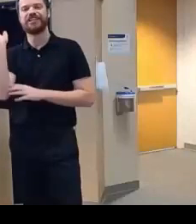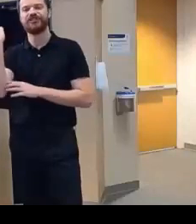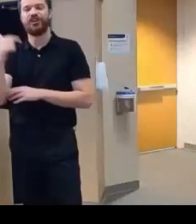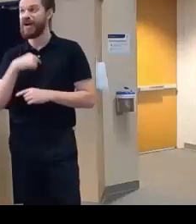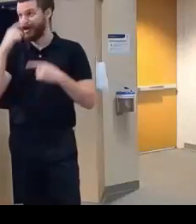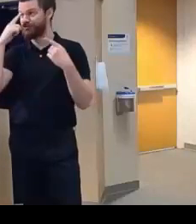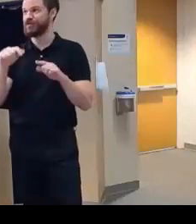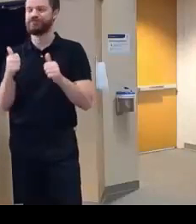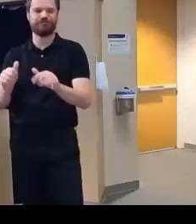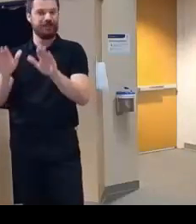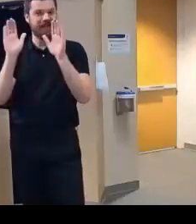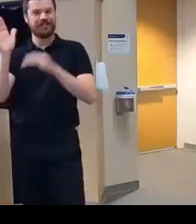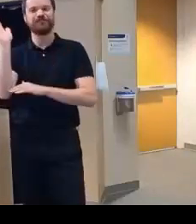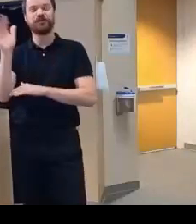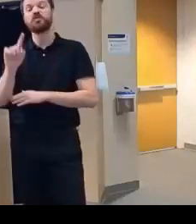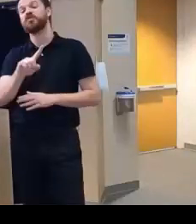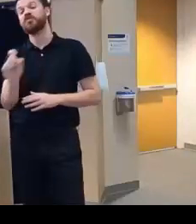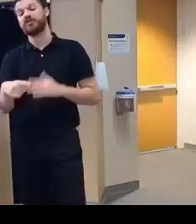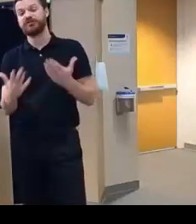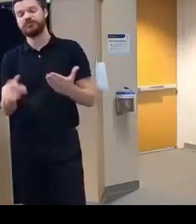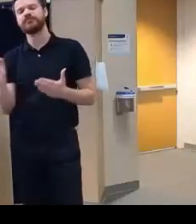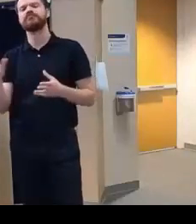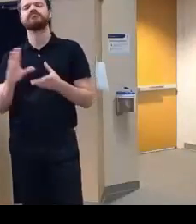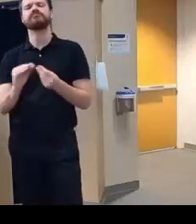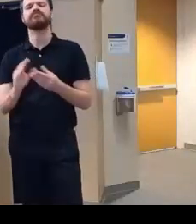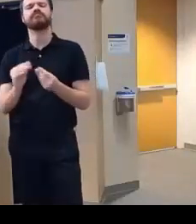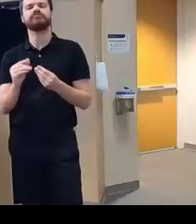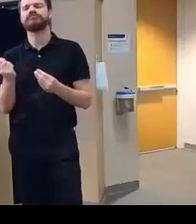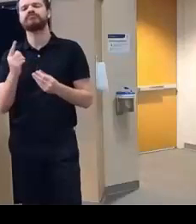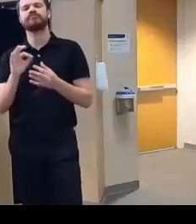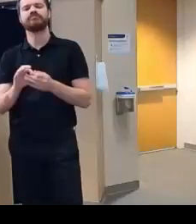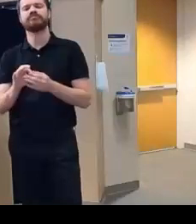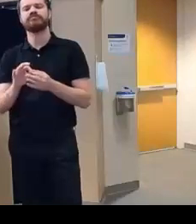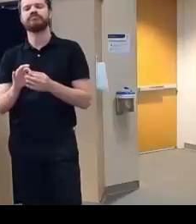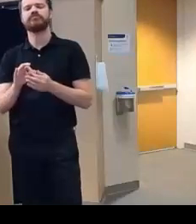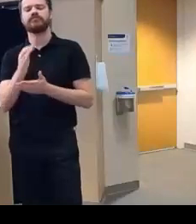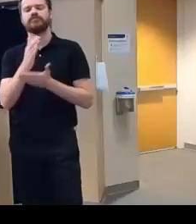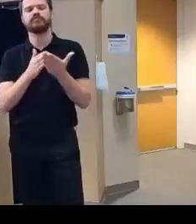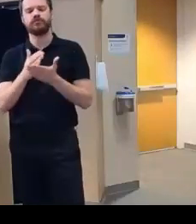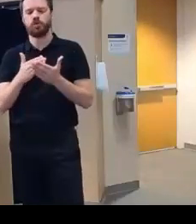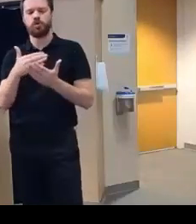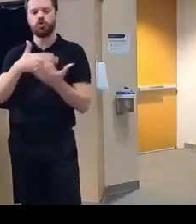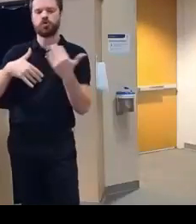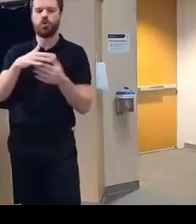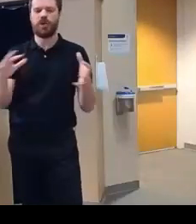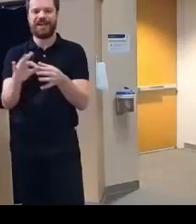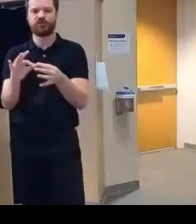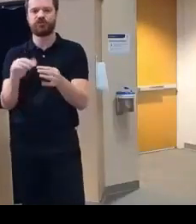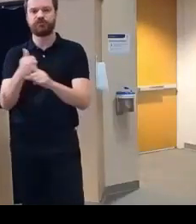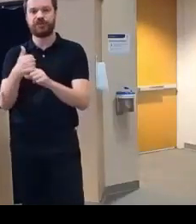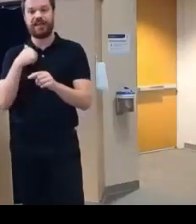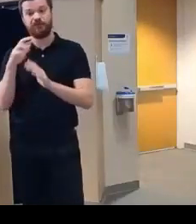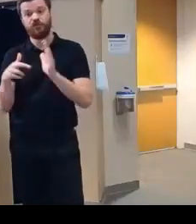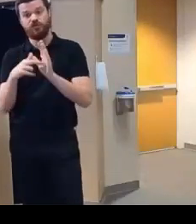it was an excellent presentation. The question is, could you say something about whether you think dimensions of social connection play a role